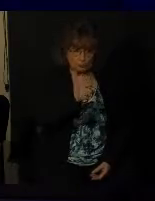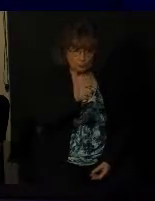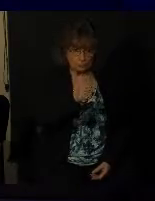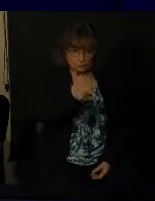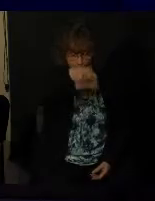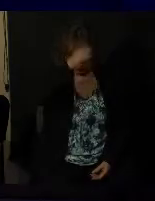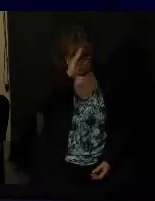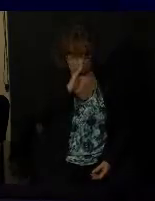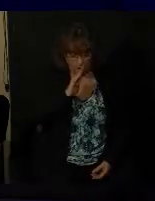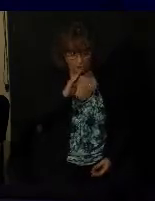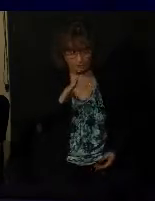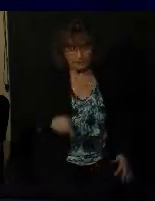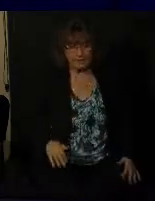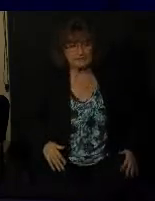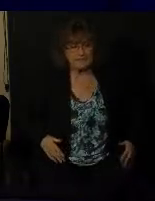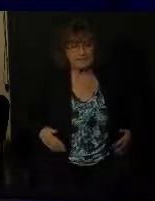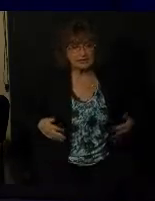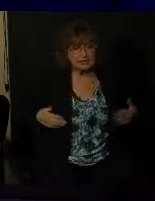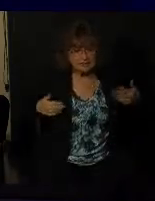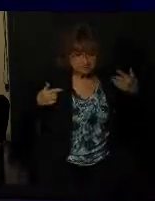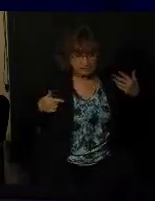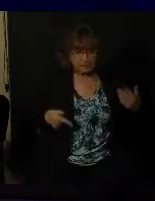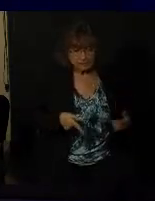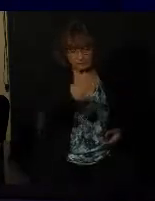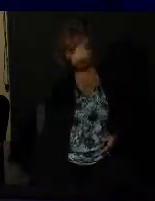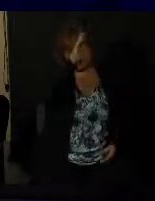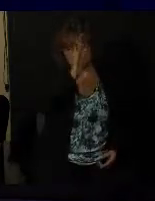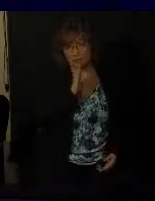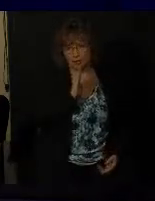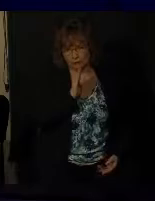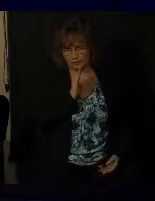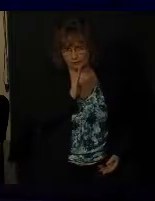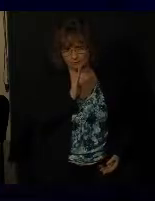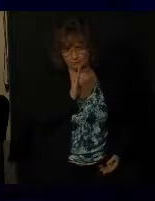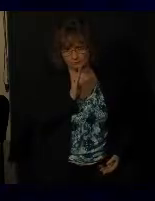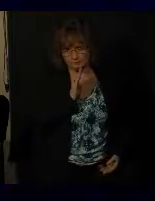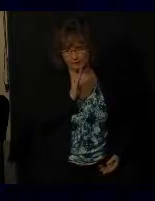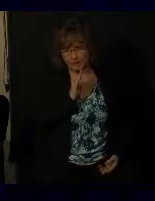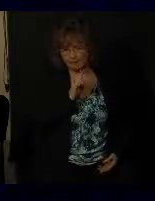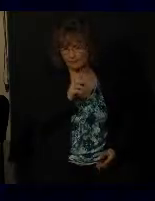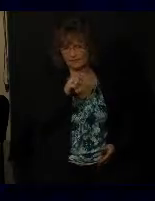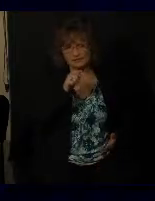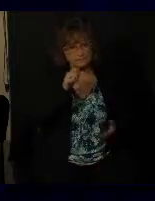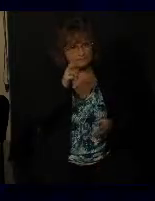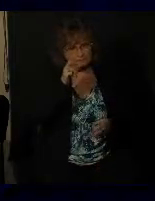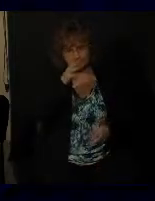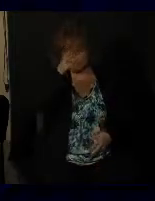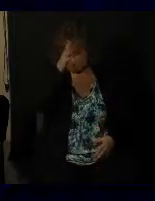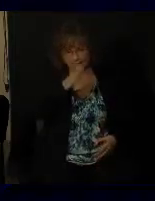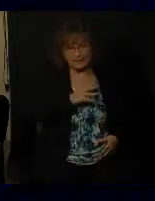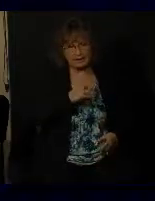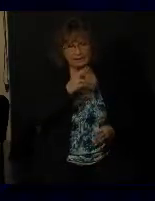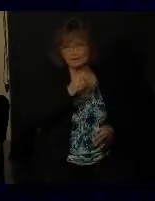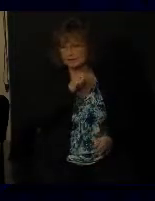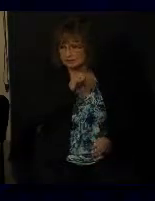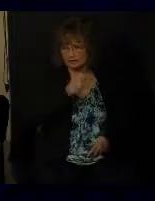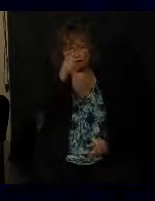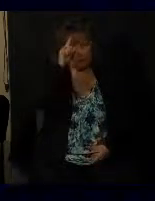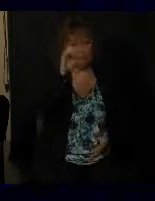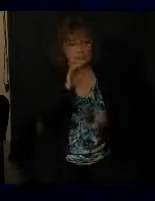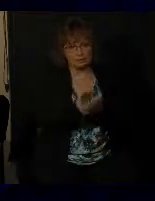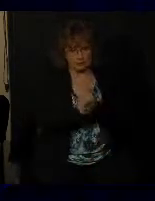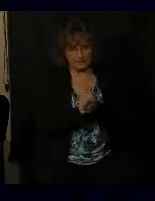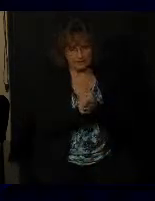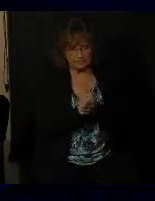books. Just one book, his first book, was over 10 million copies in 35